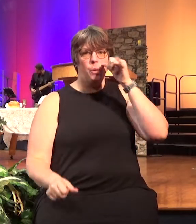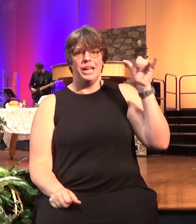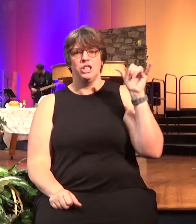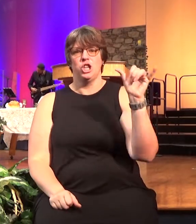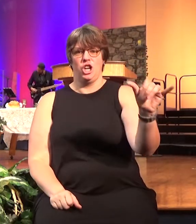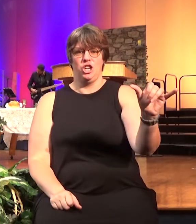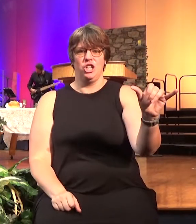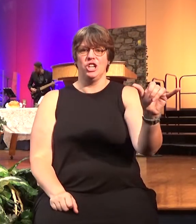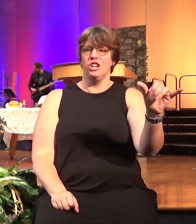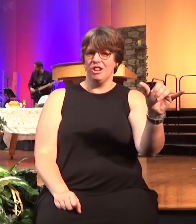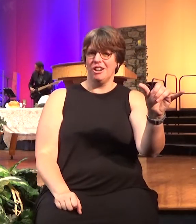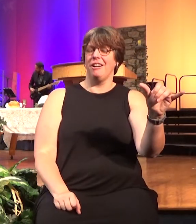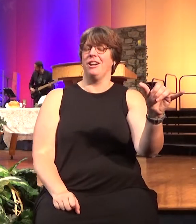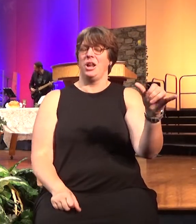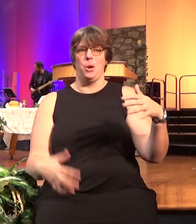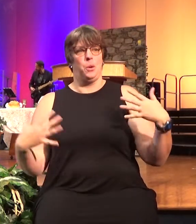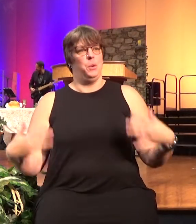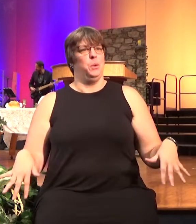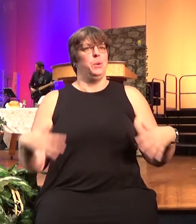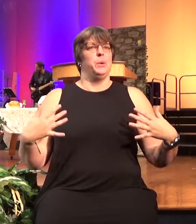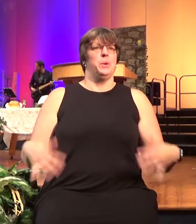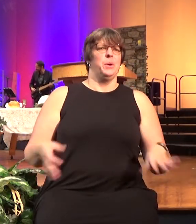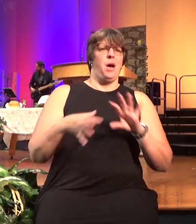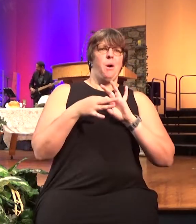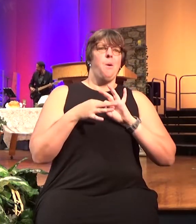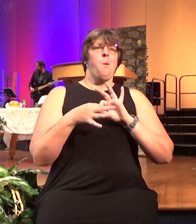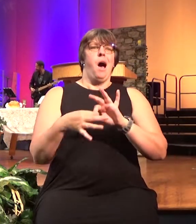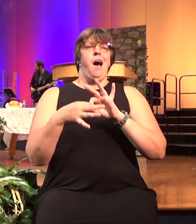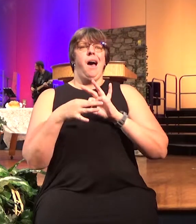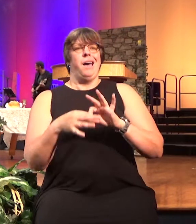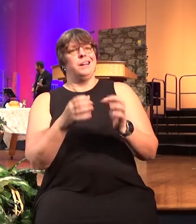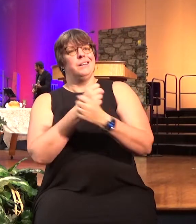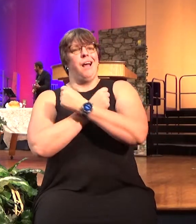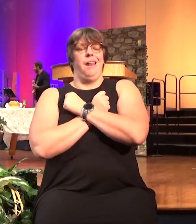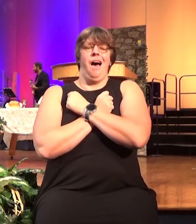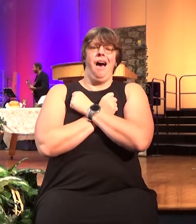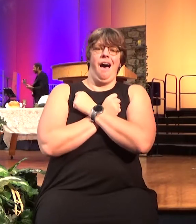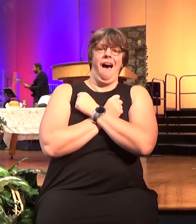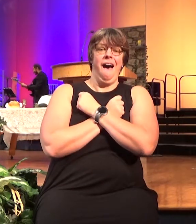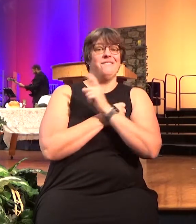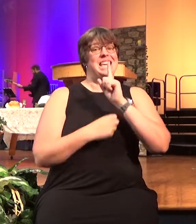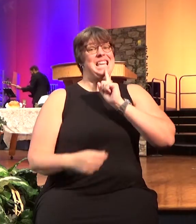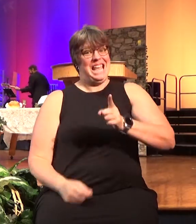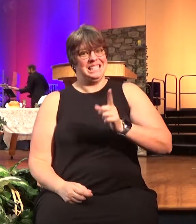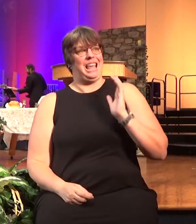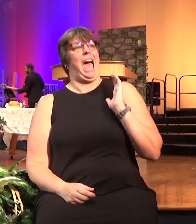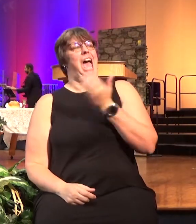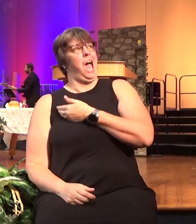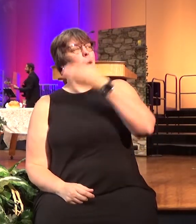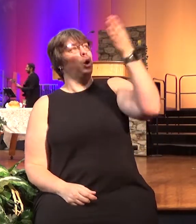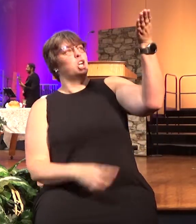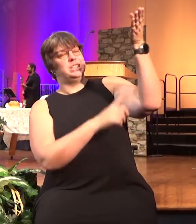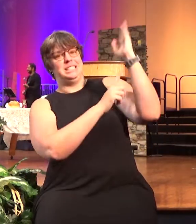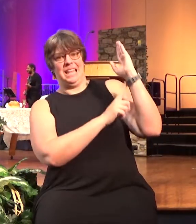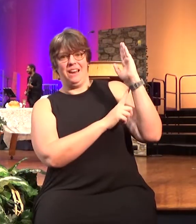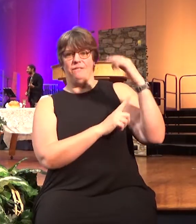love, yeah, yeah. We are,